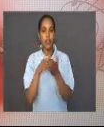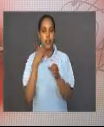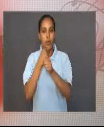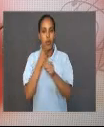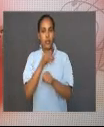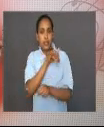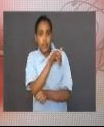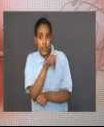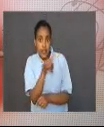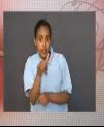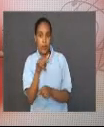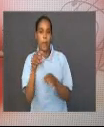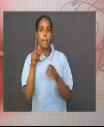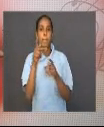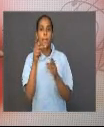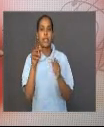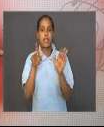the same principle.